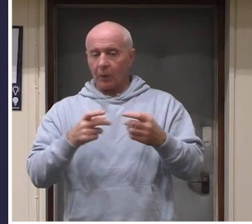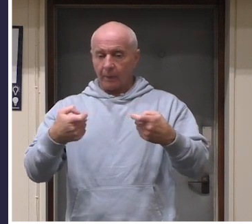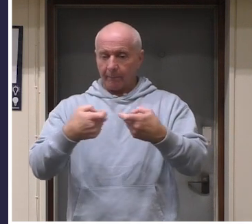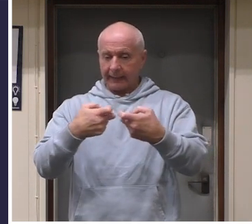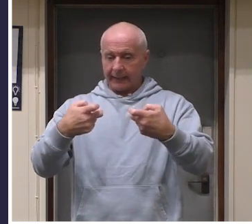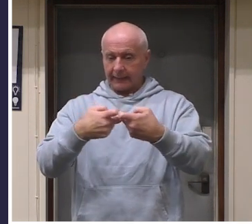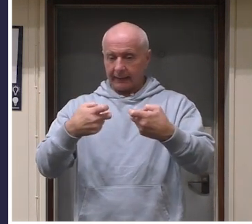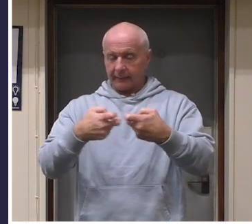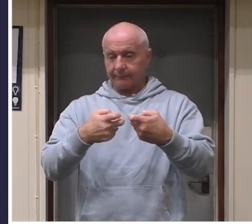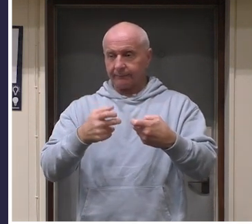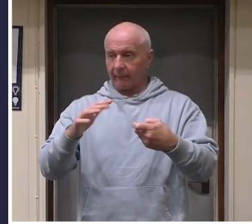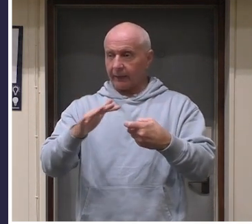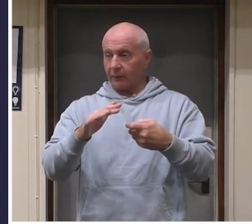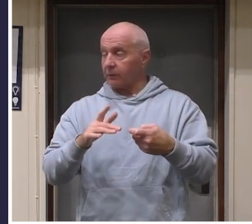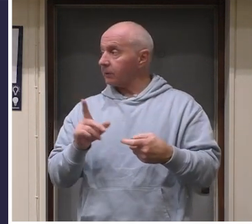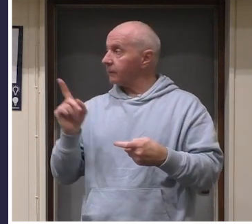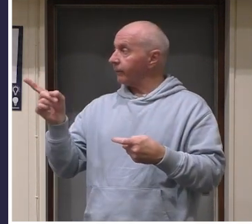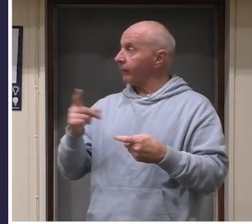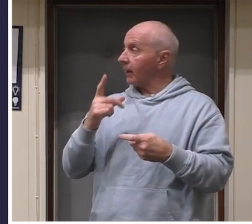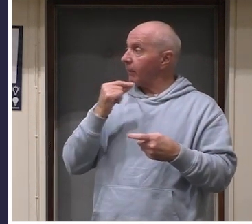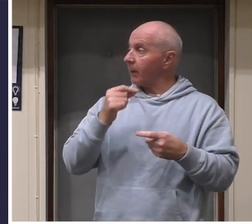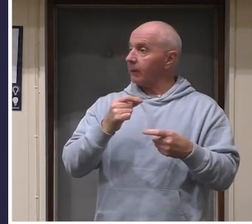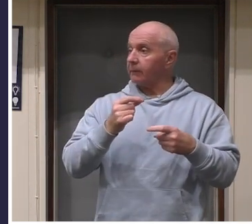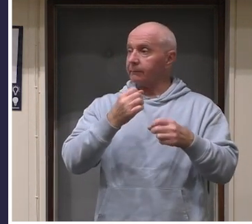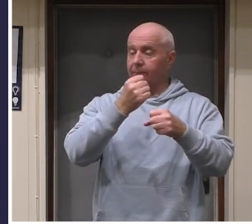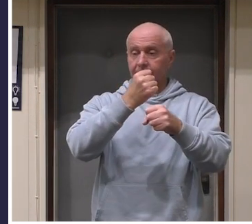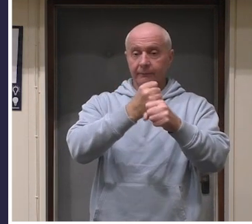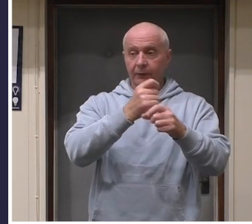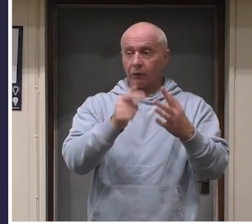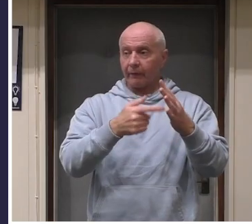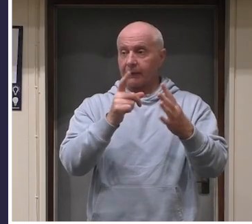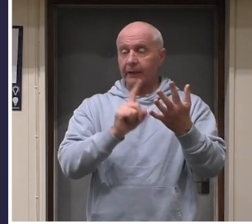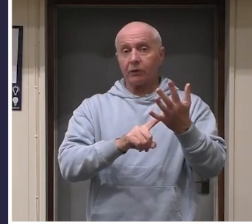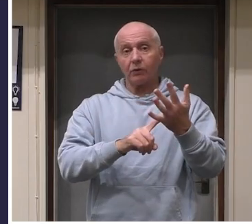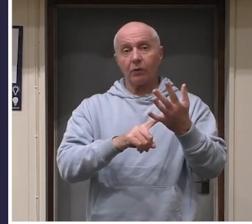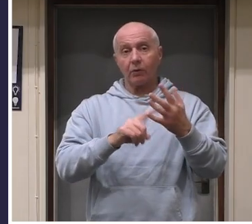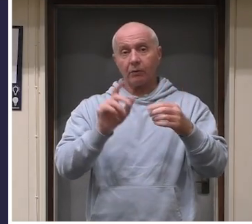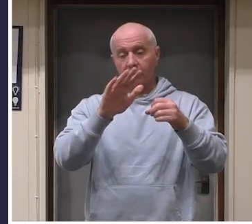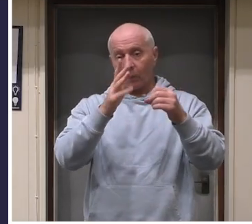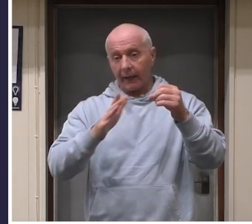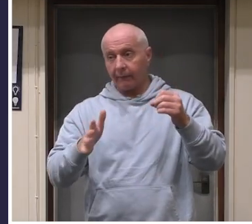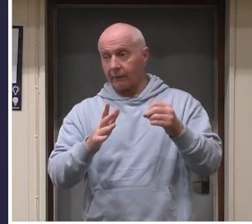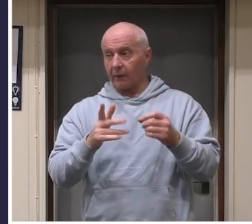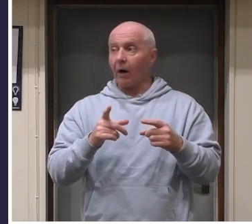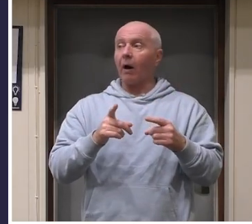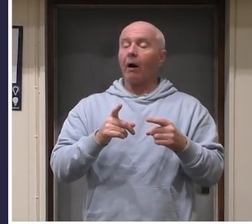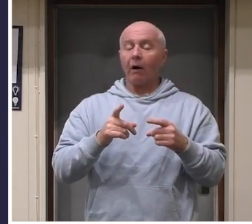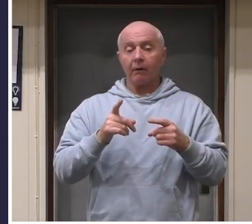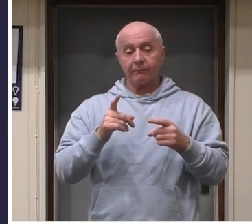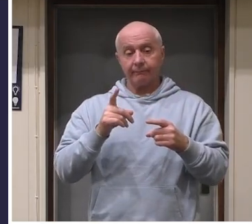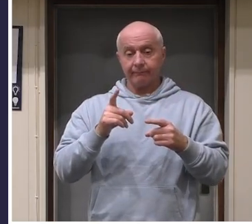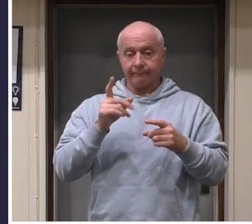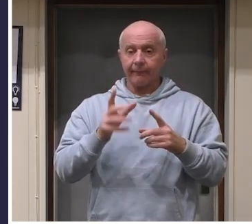in gravitational wave detection. You've probably heard of gravitational waves. It was one of the big discoveries of the last few years.